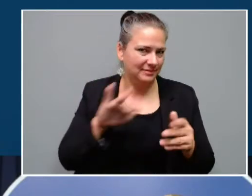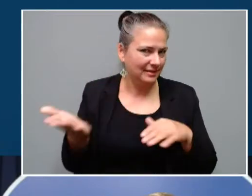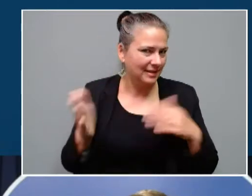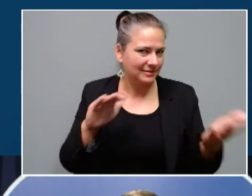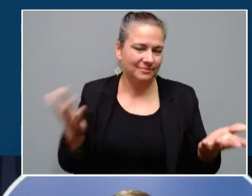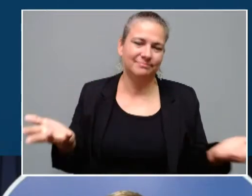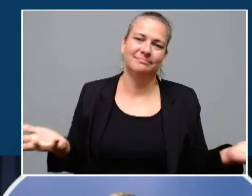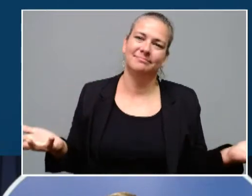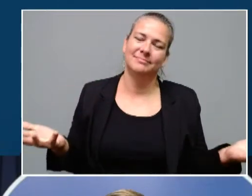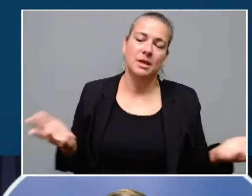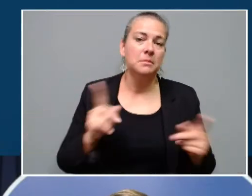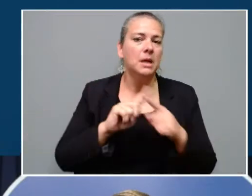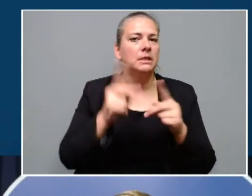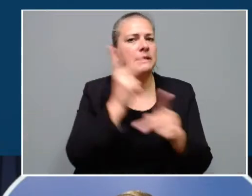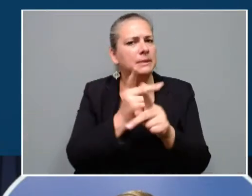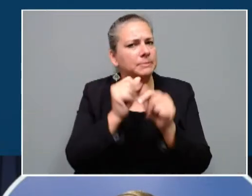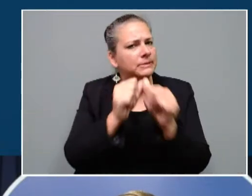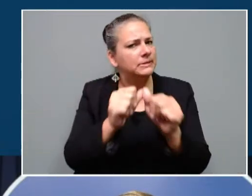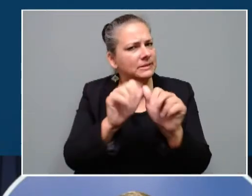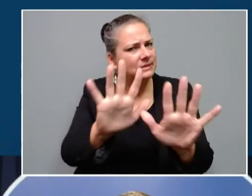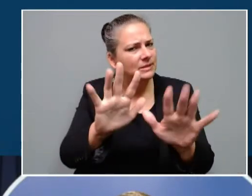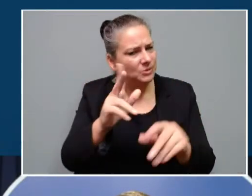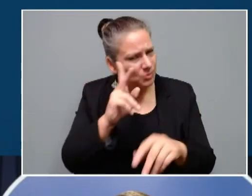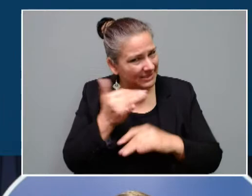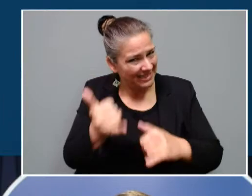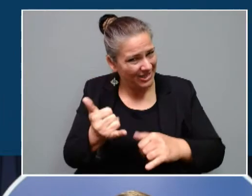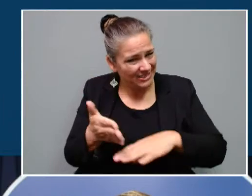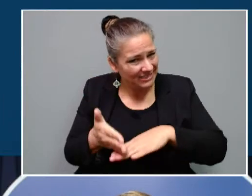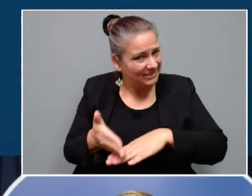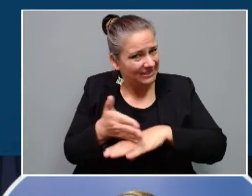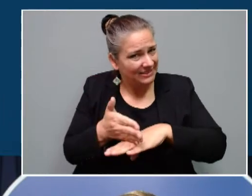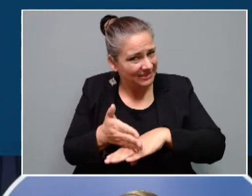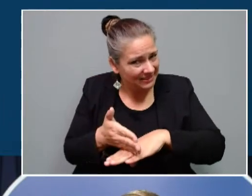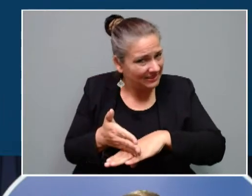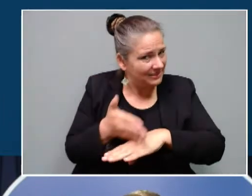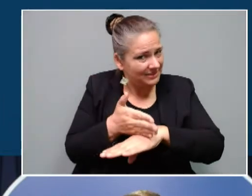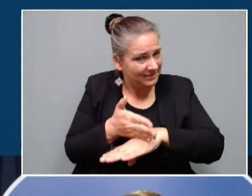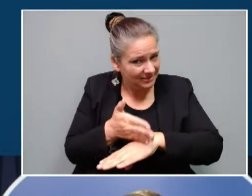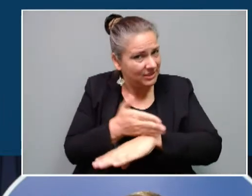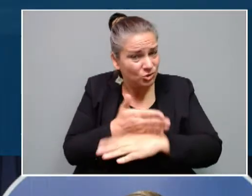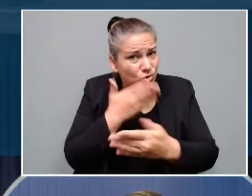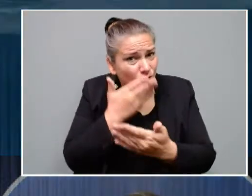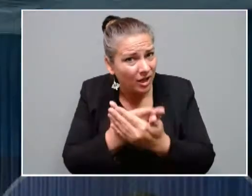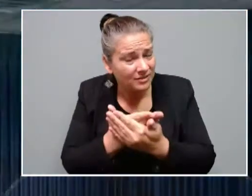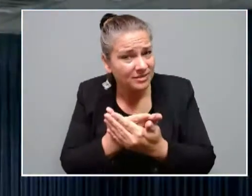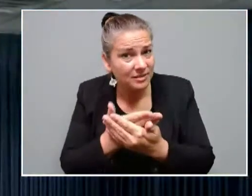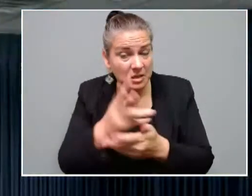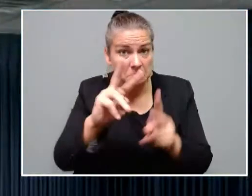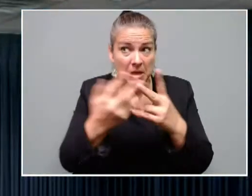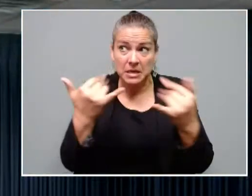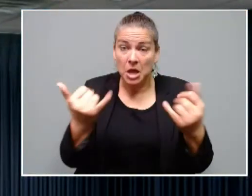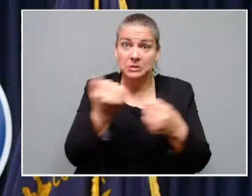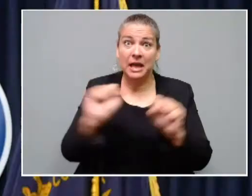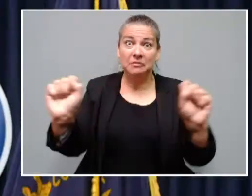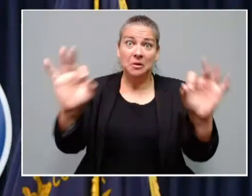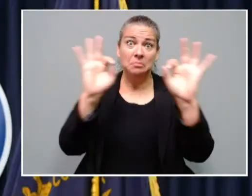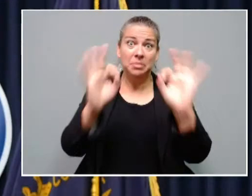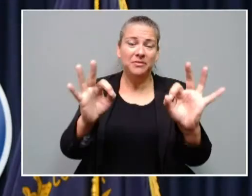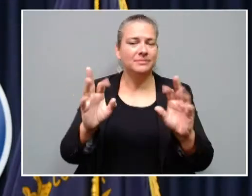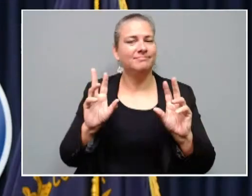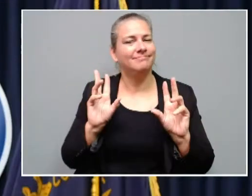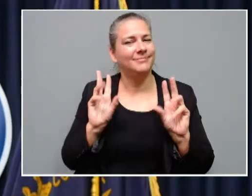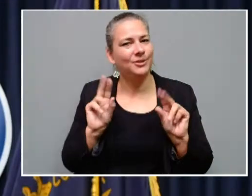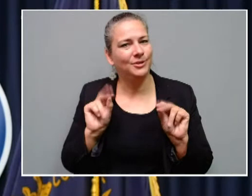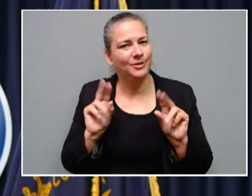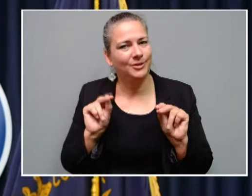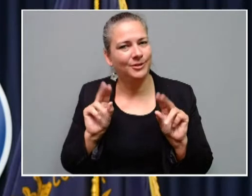and that's good. It's really good. But that doesn't mean that it is safe and that we're completely